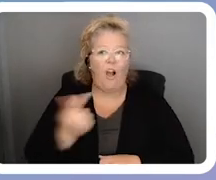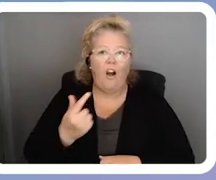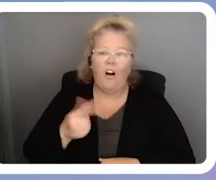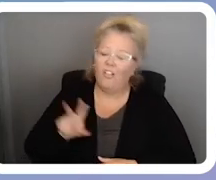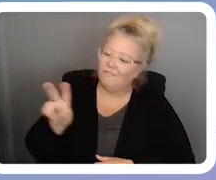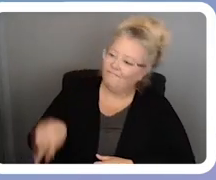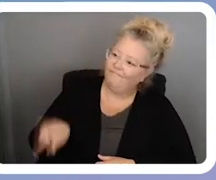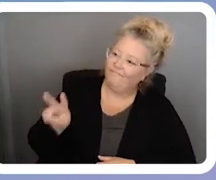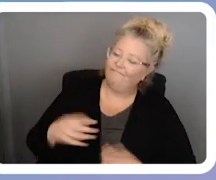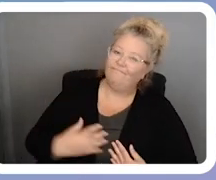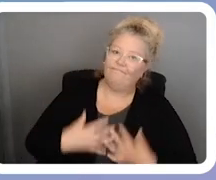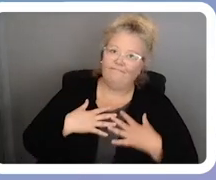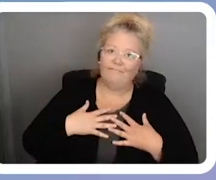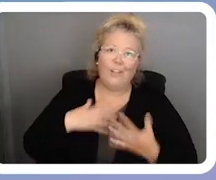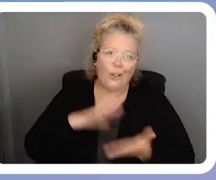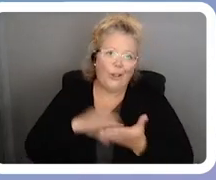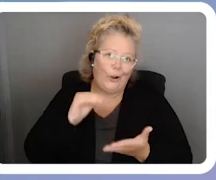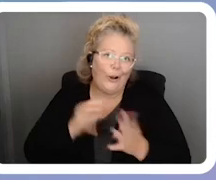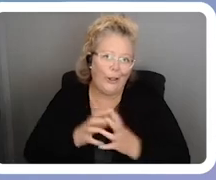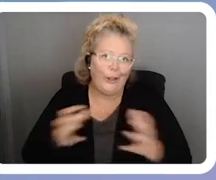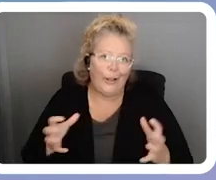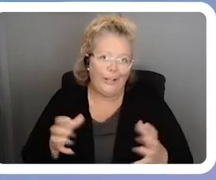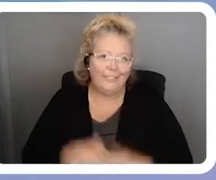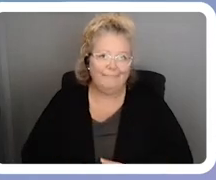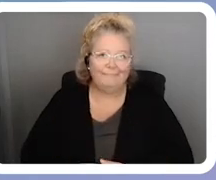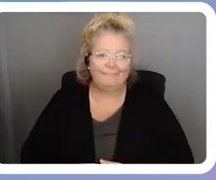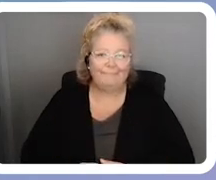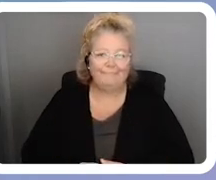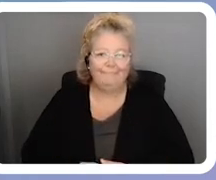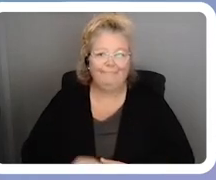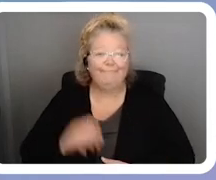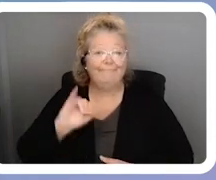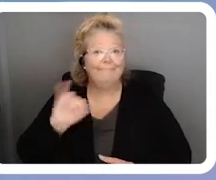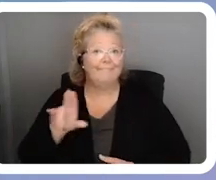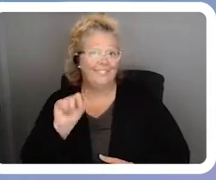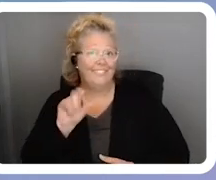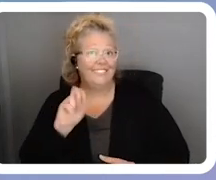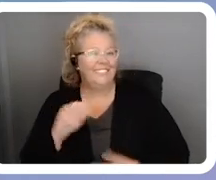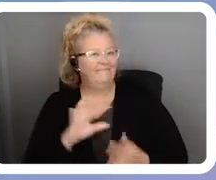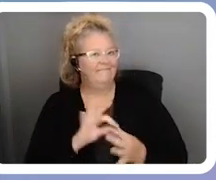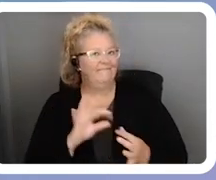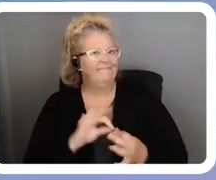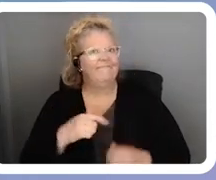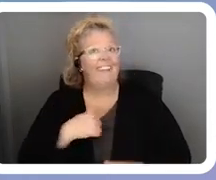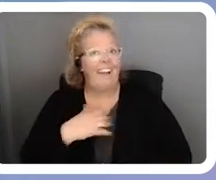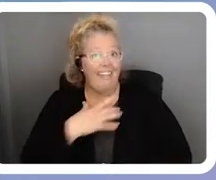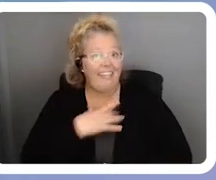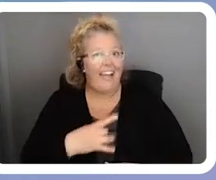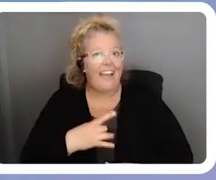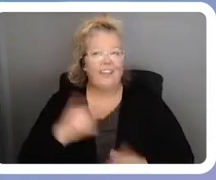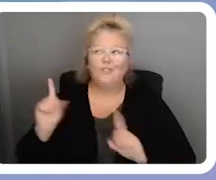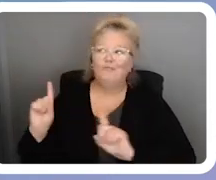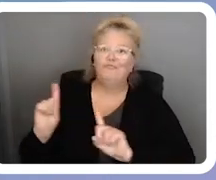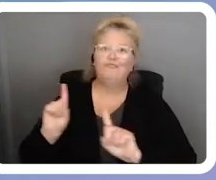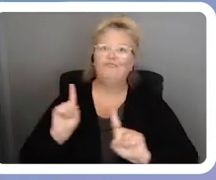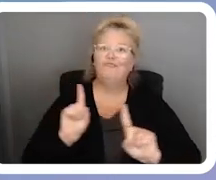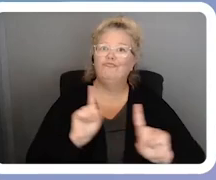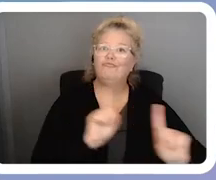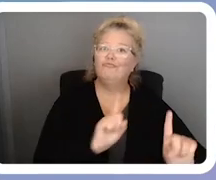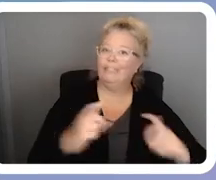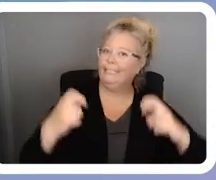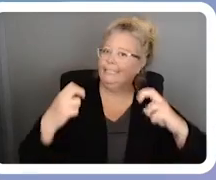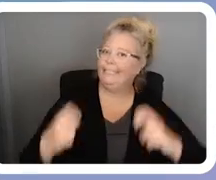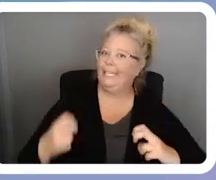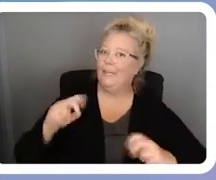lot to learn from Justin and people like him. I love seating the peoples at the tables,